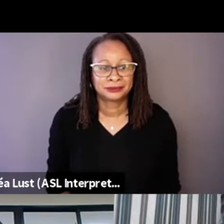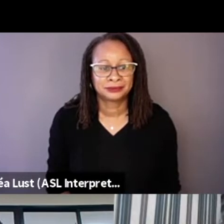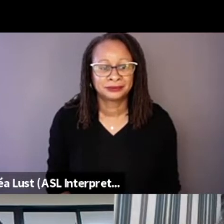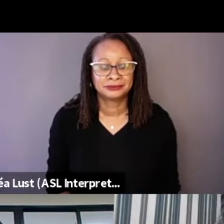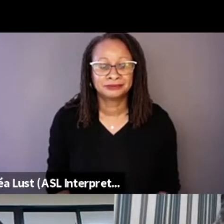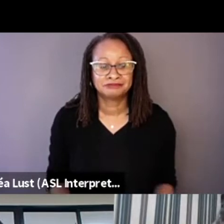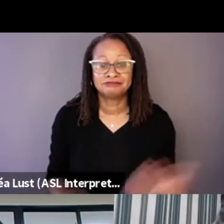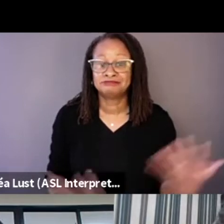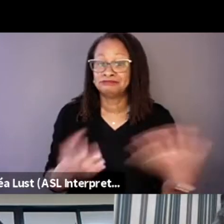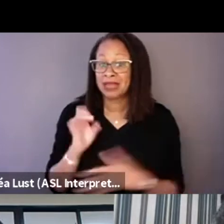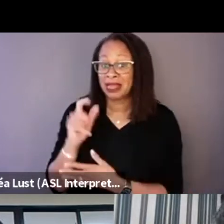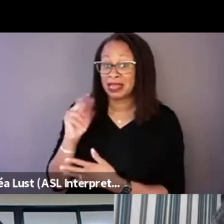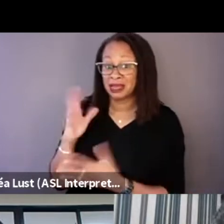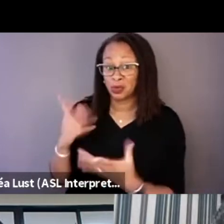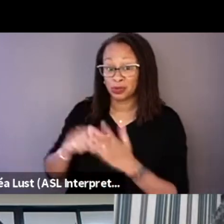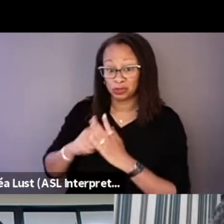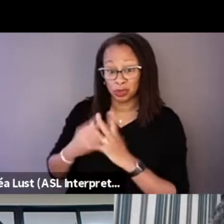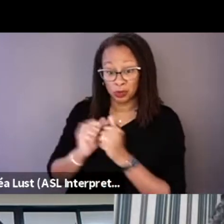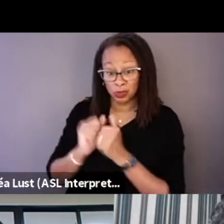2 nations?